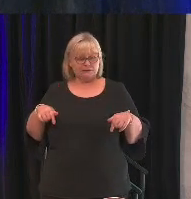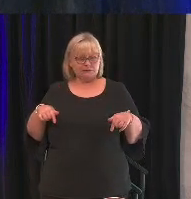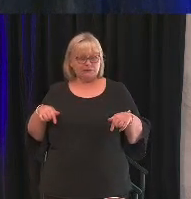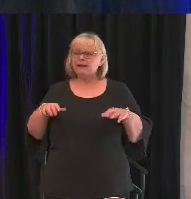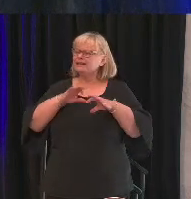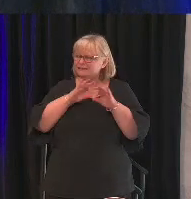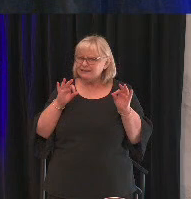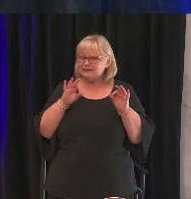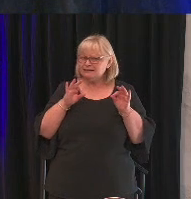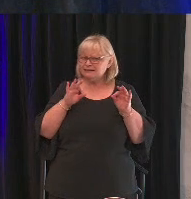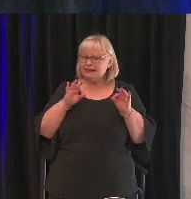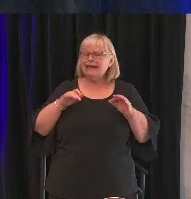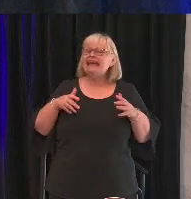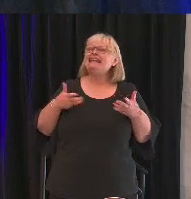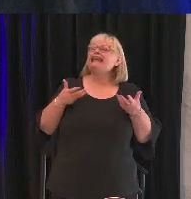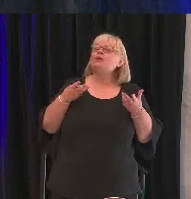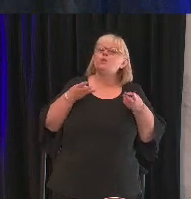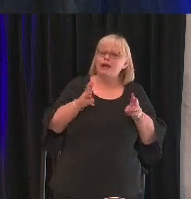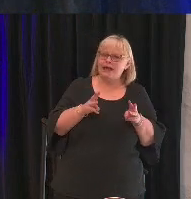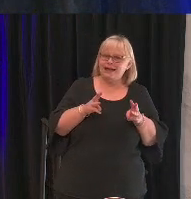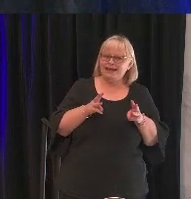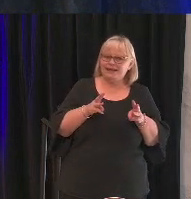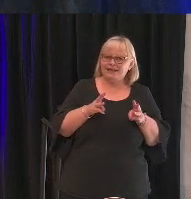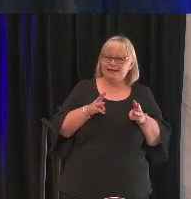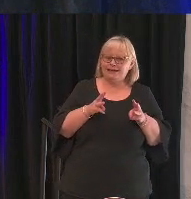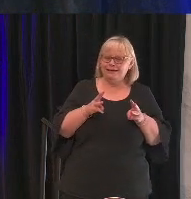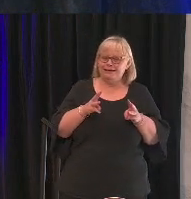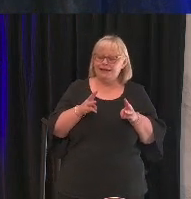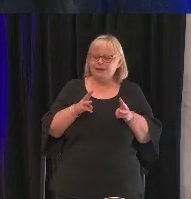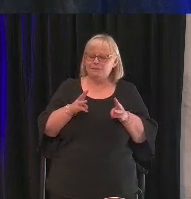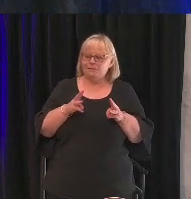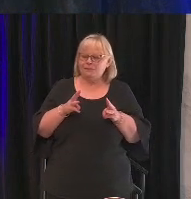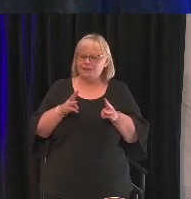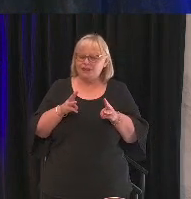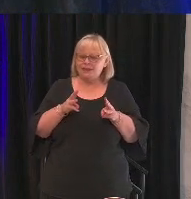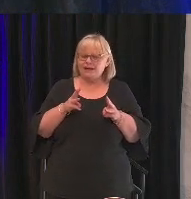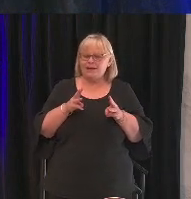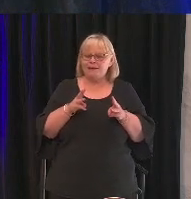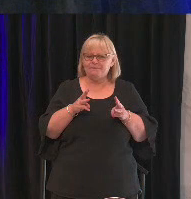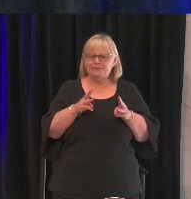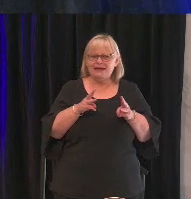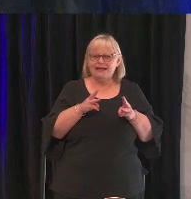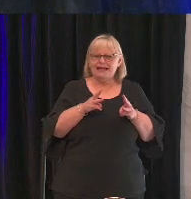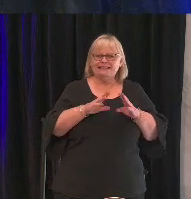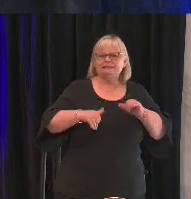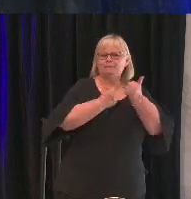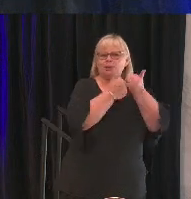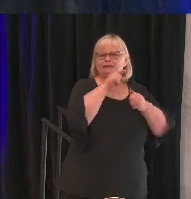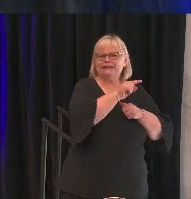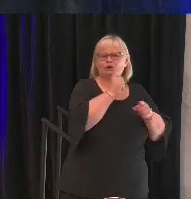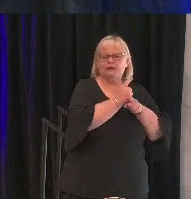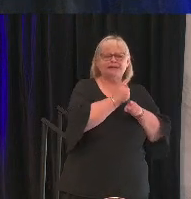does not in any way ameliorate his comments, which were racist and